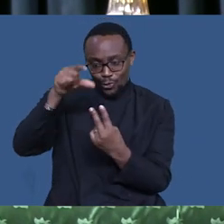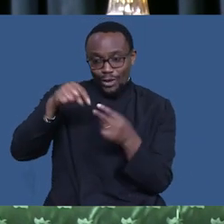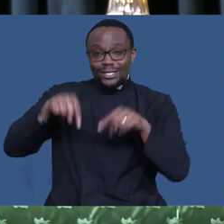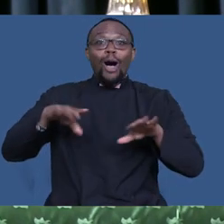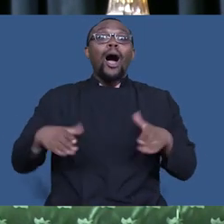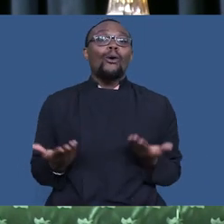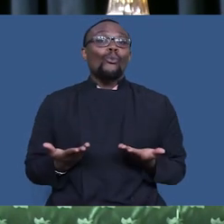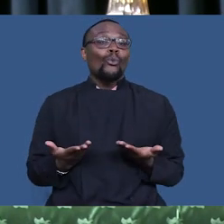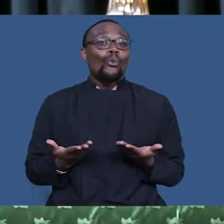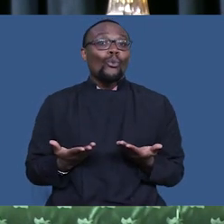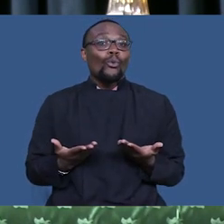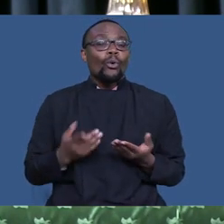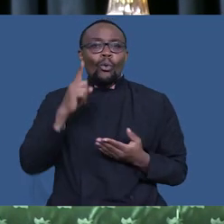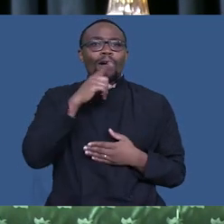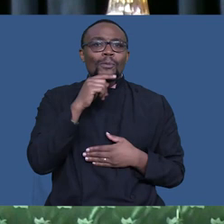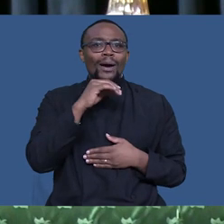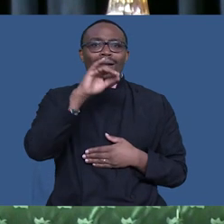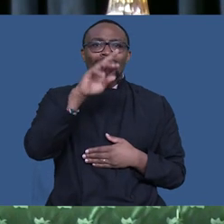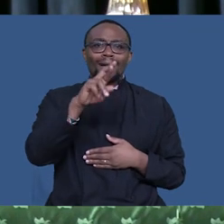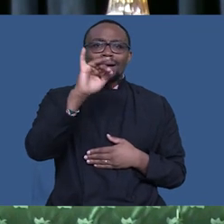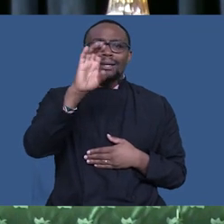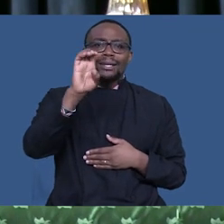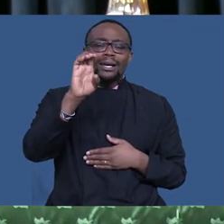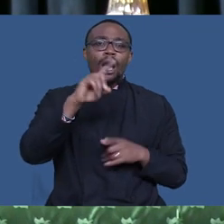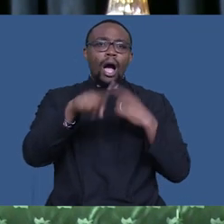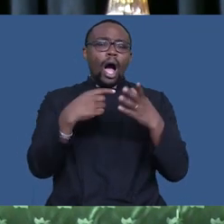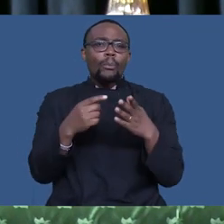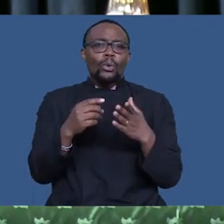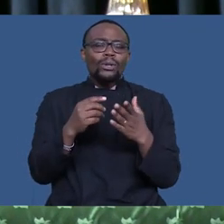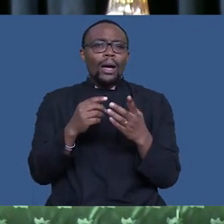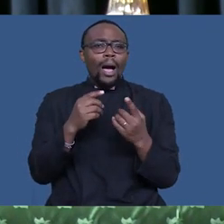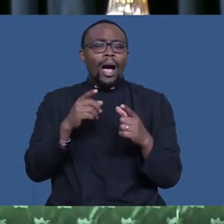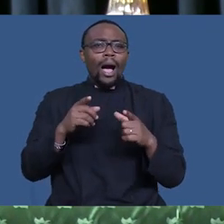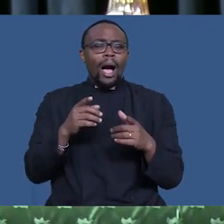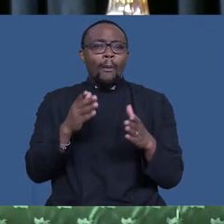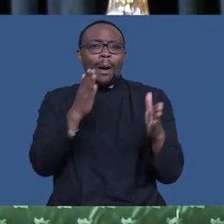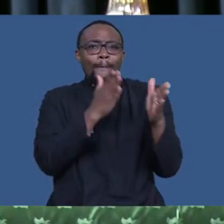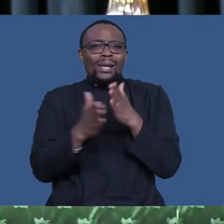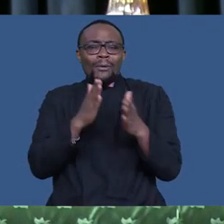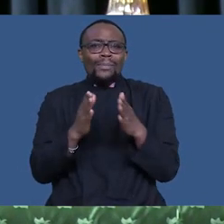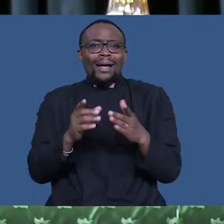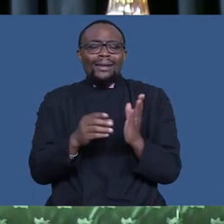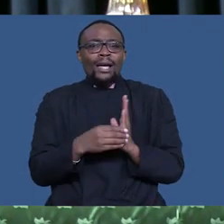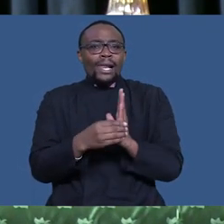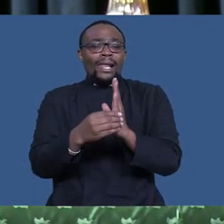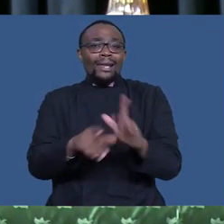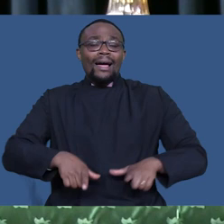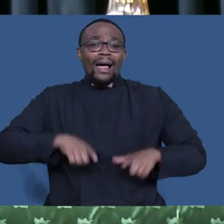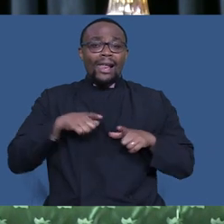earth. Rick Warren, in his popular book, The Purpose-Driven Life, says this, and I